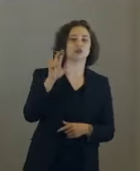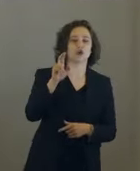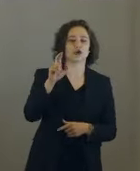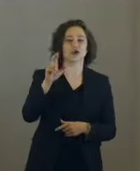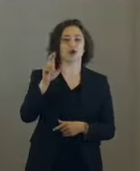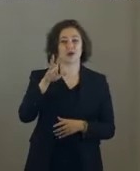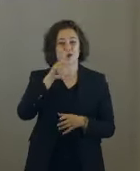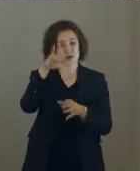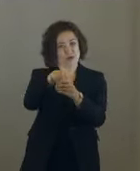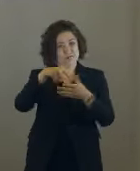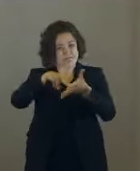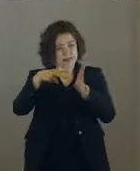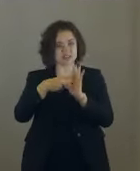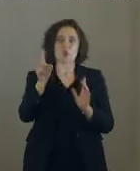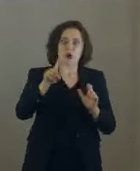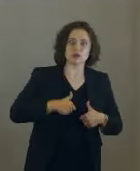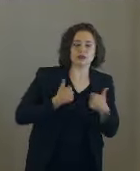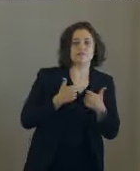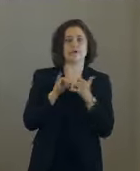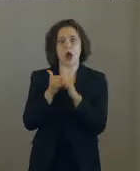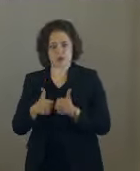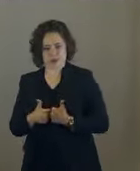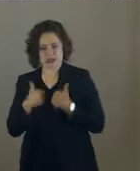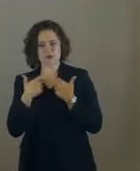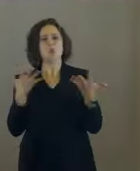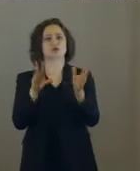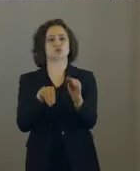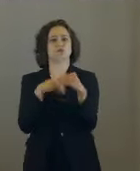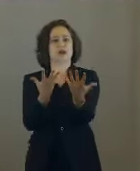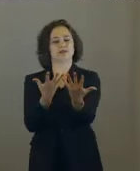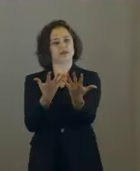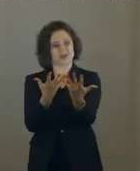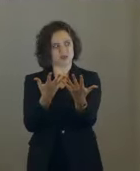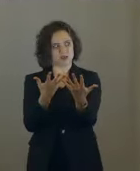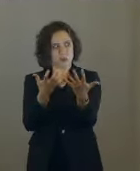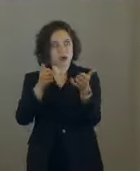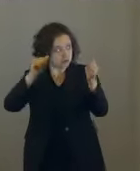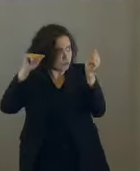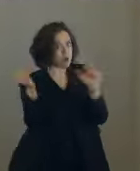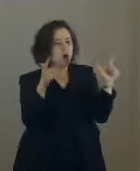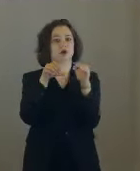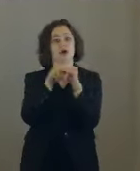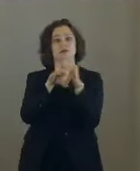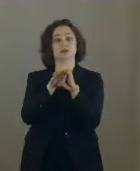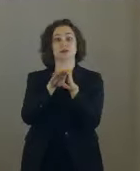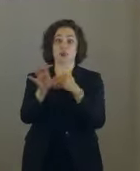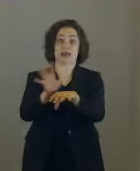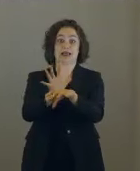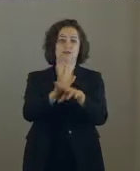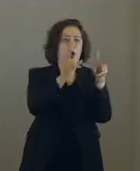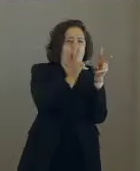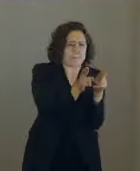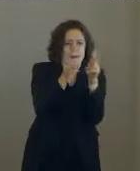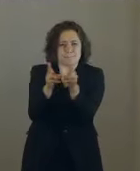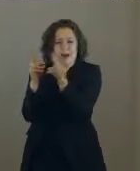live, how you live, and the things that are provided to you. We want to make sure that everybody has access. So we cut these clips into short